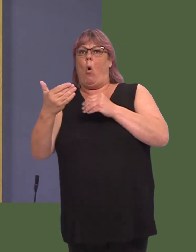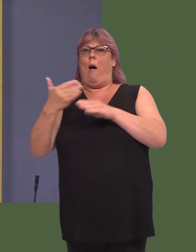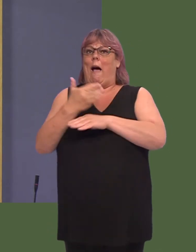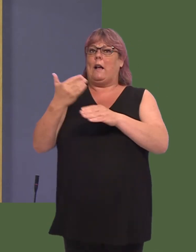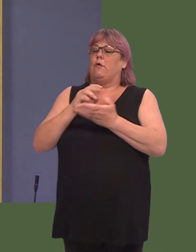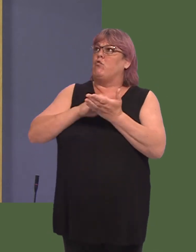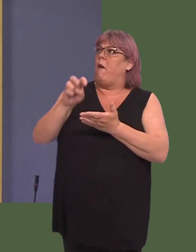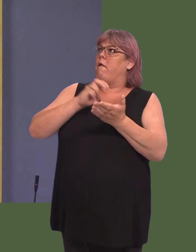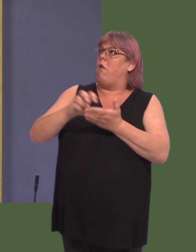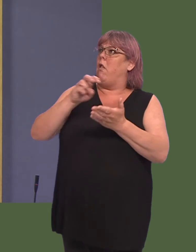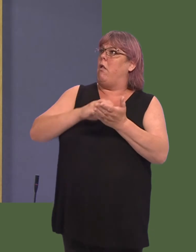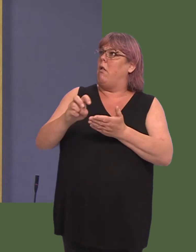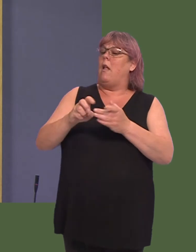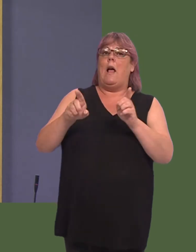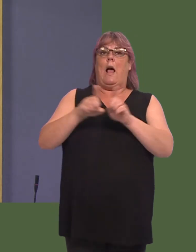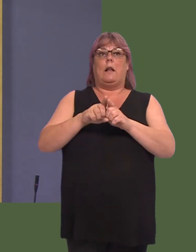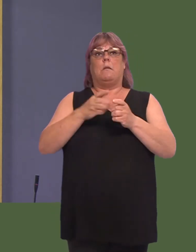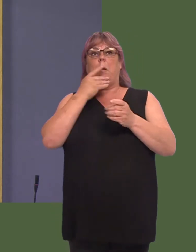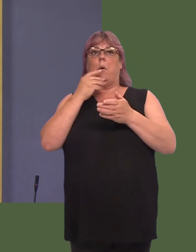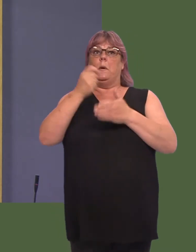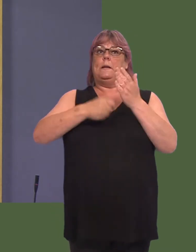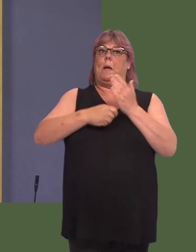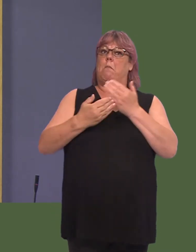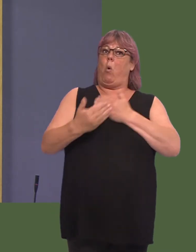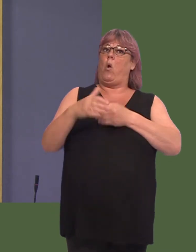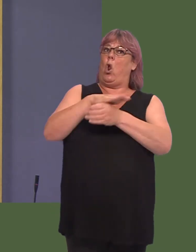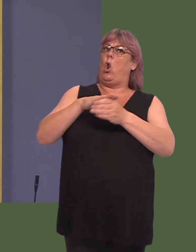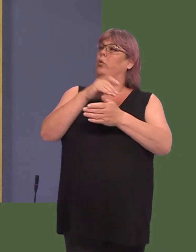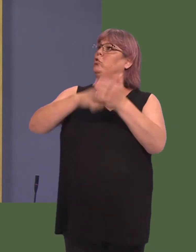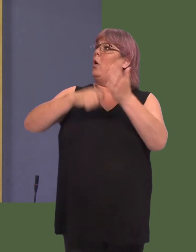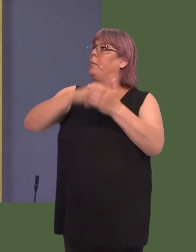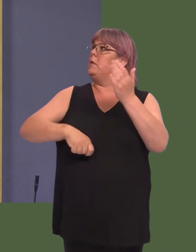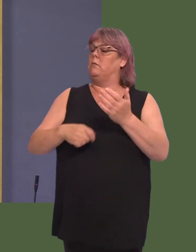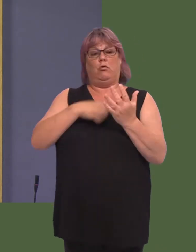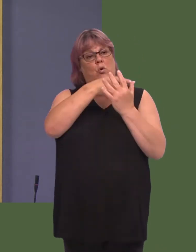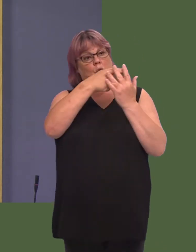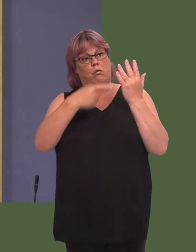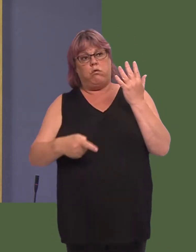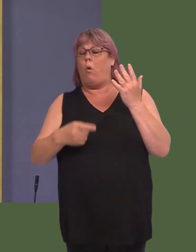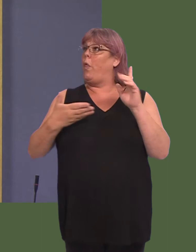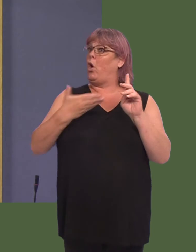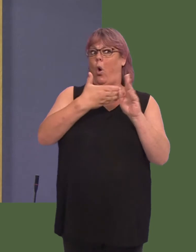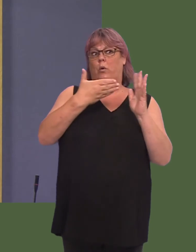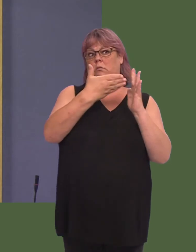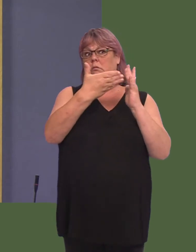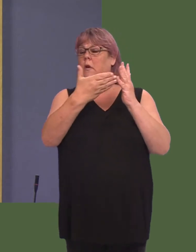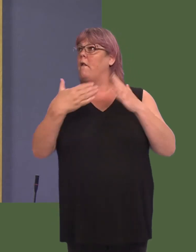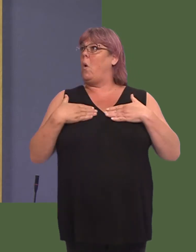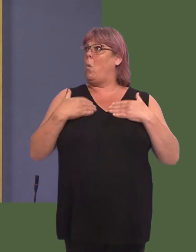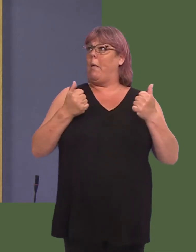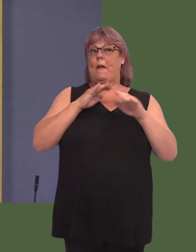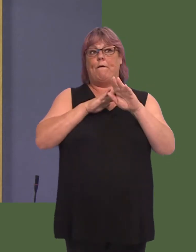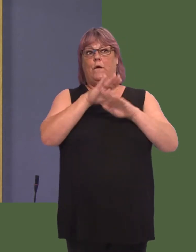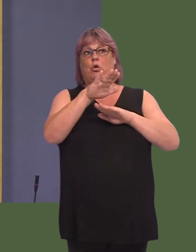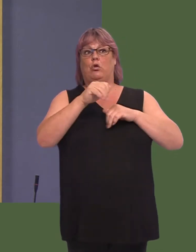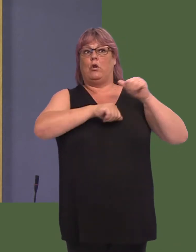active travel, community cohesion, and more spending in local shops. Put simply, it would achieve all the national goals